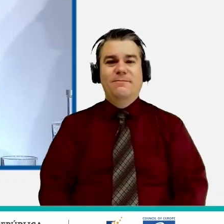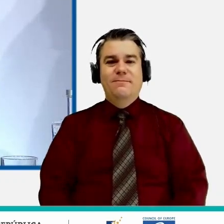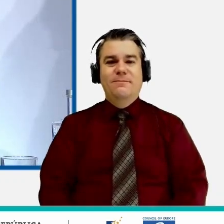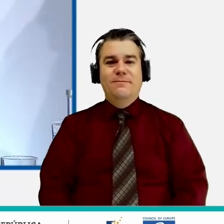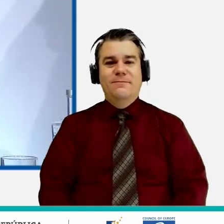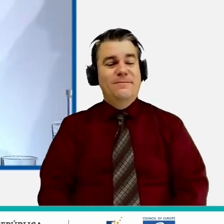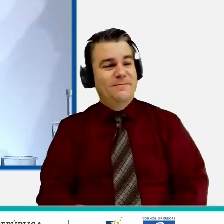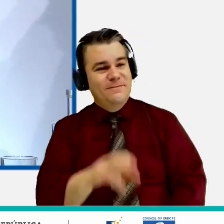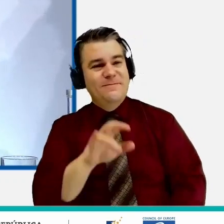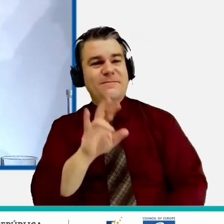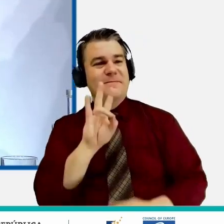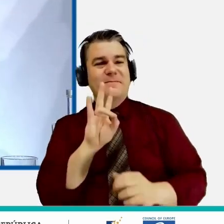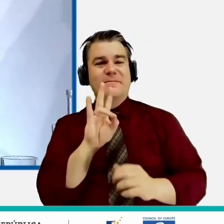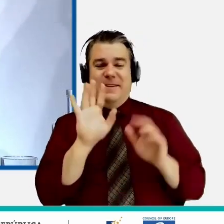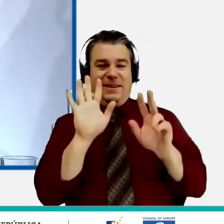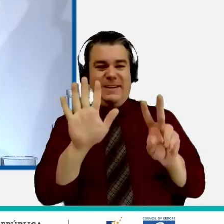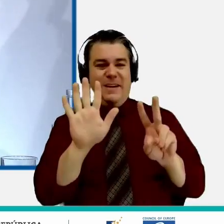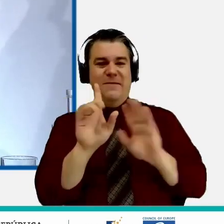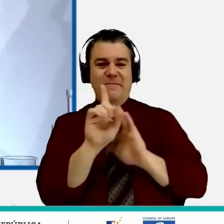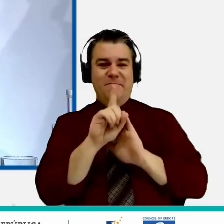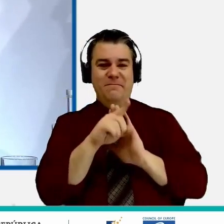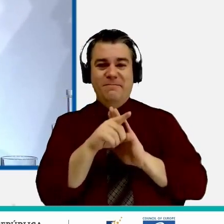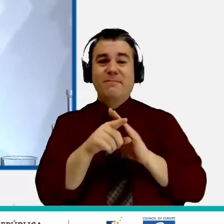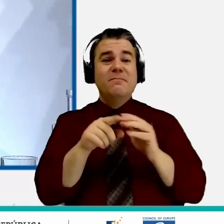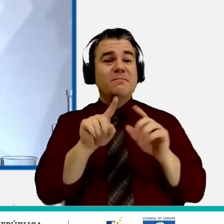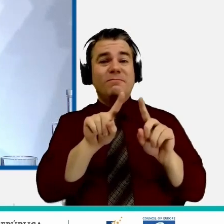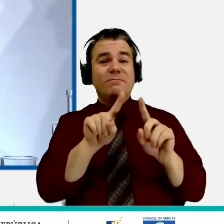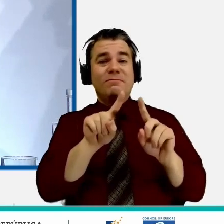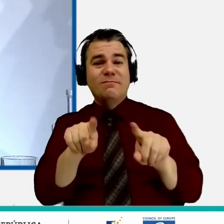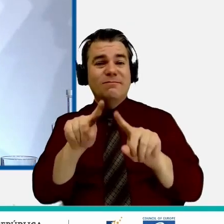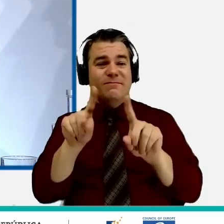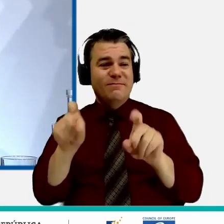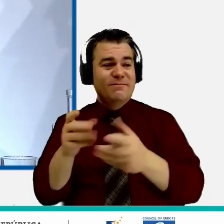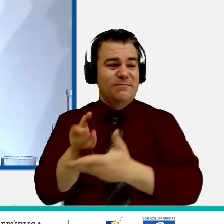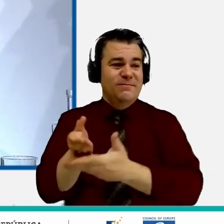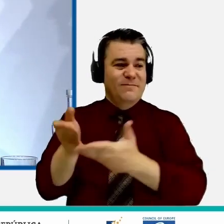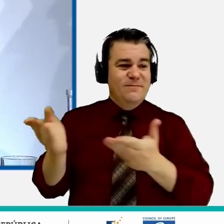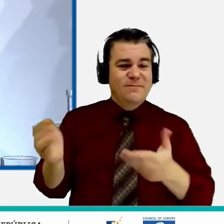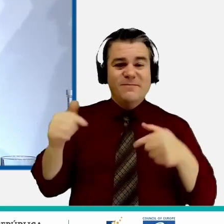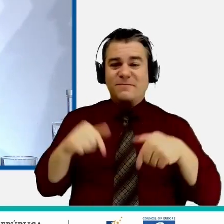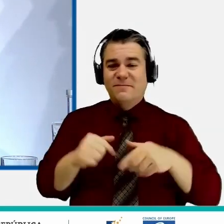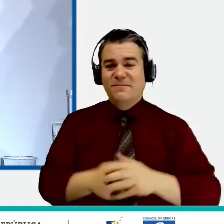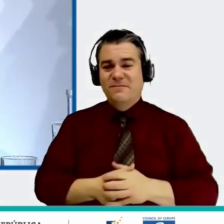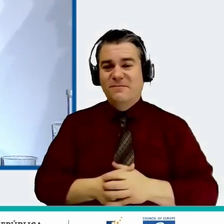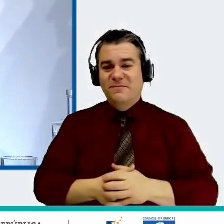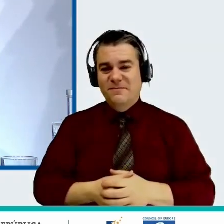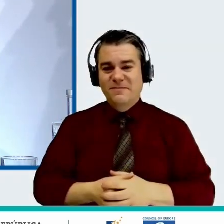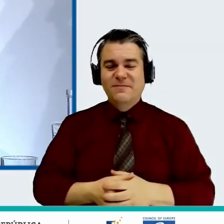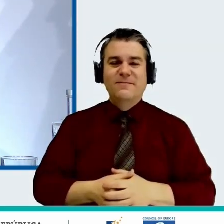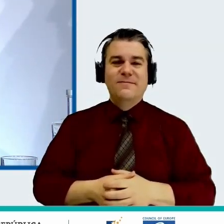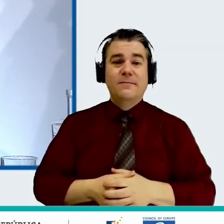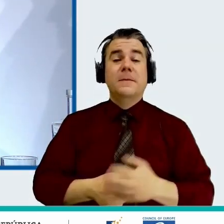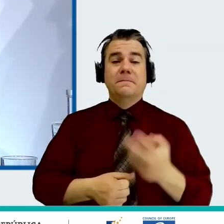for some last questions to the panelists in this session. And we received two